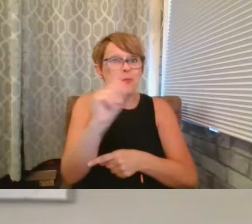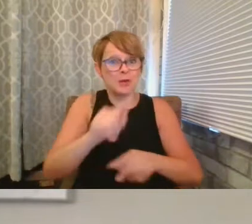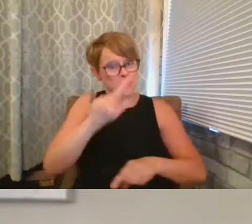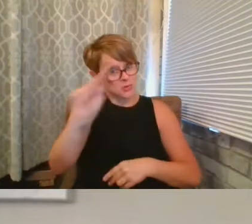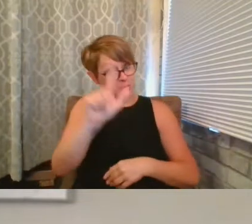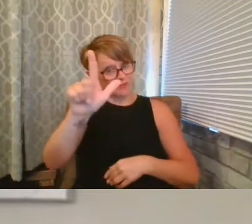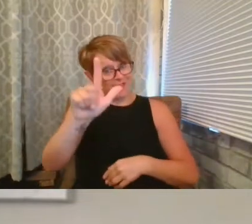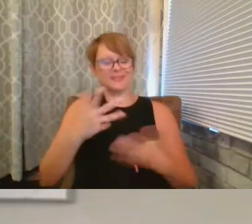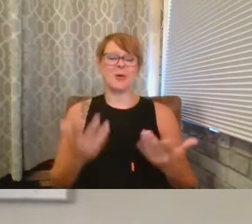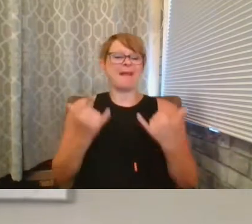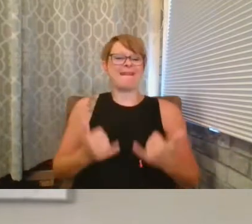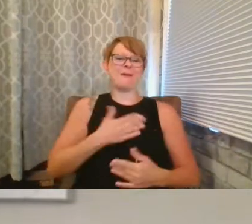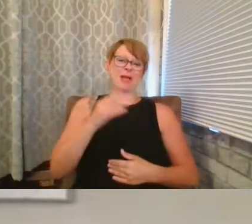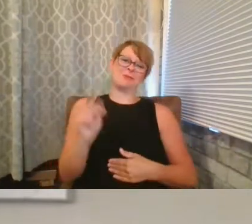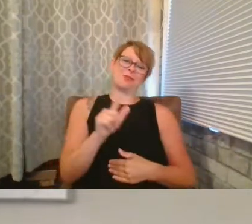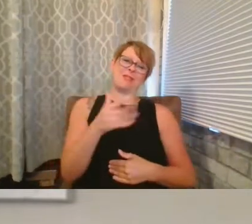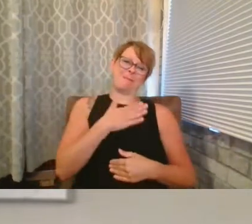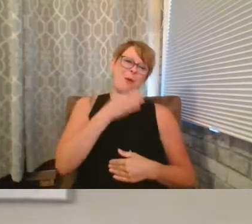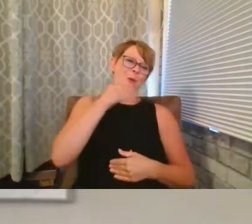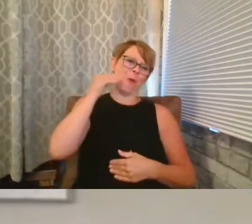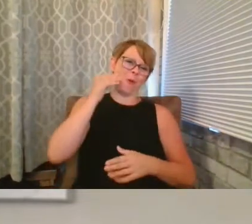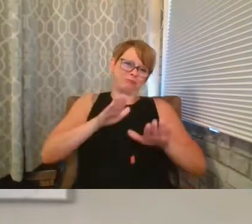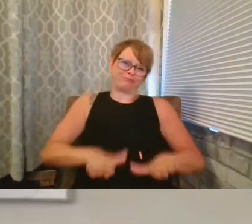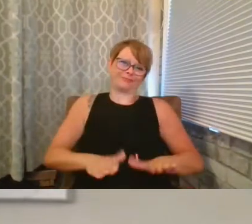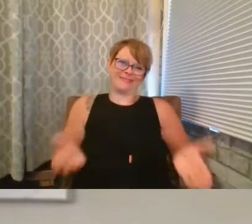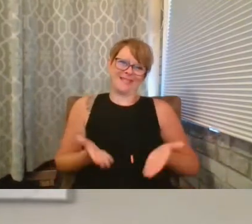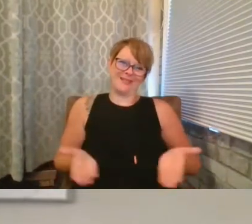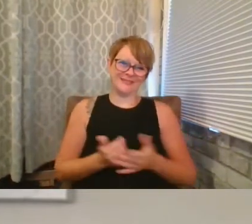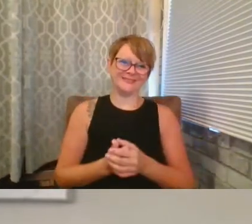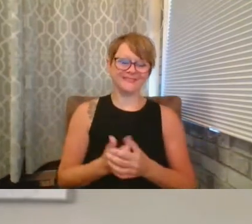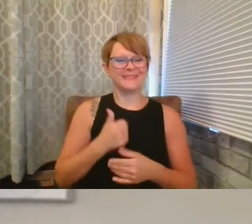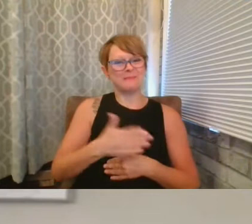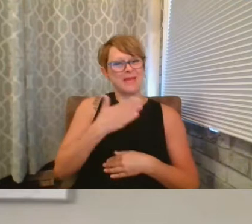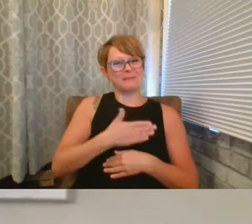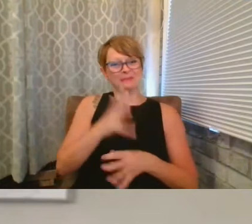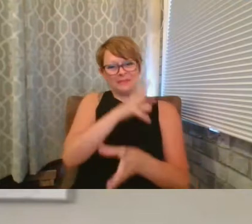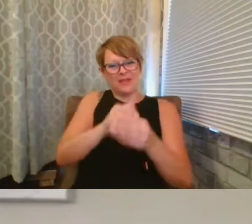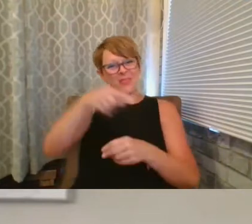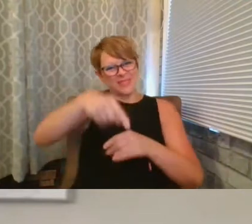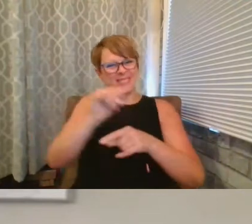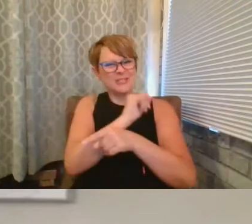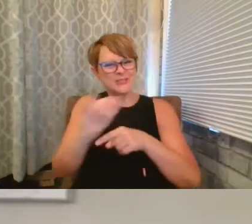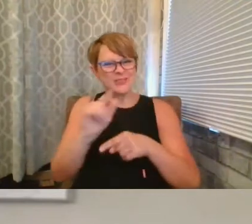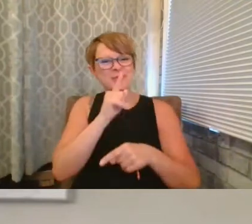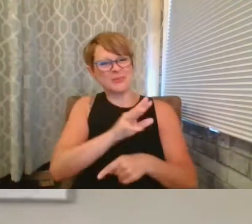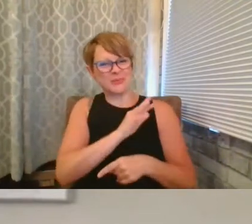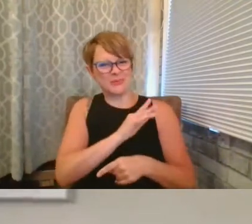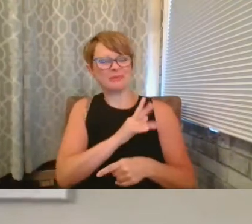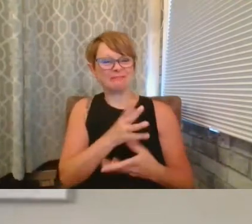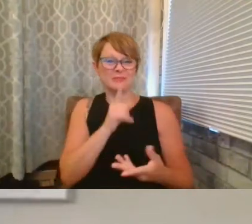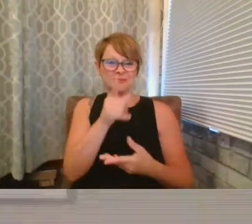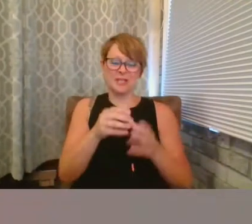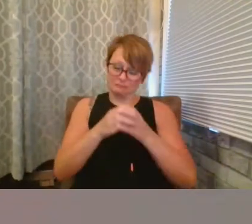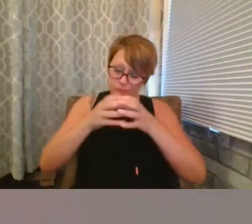and really happy to be part of the tech industry here that is young but growing.